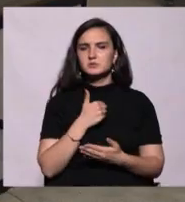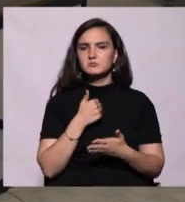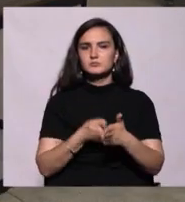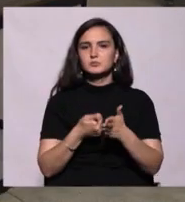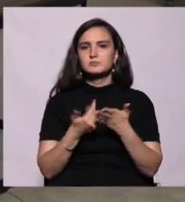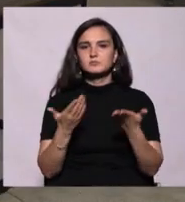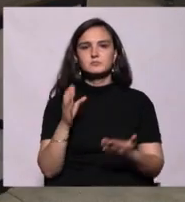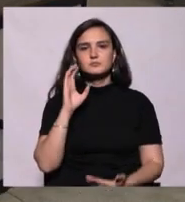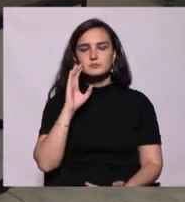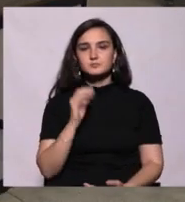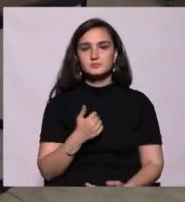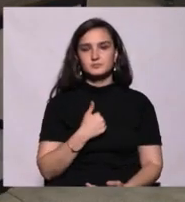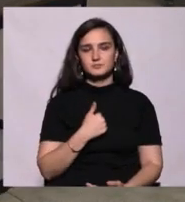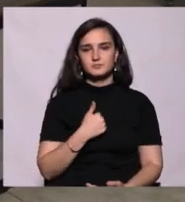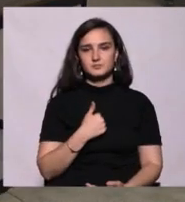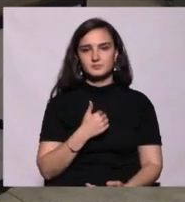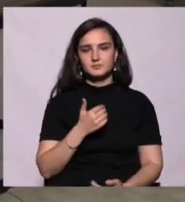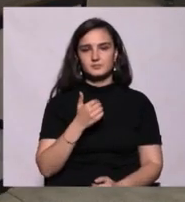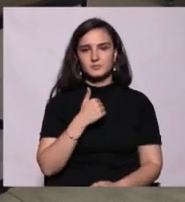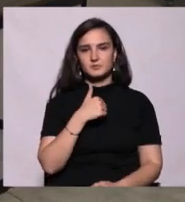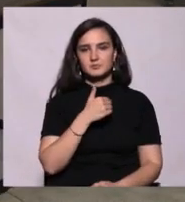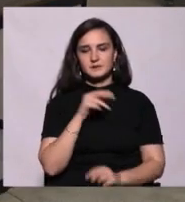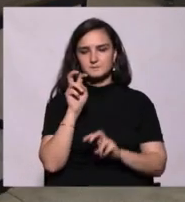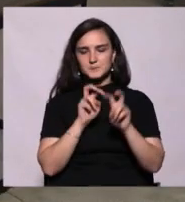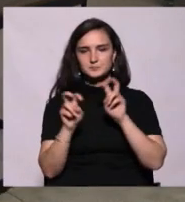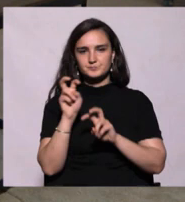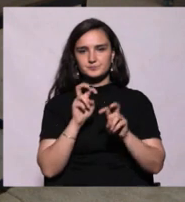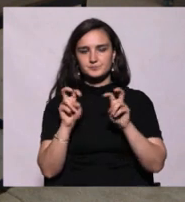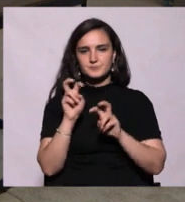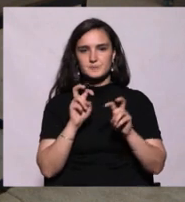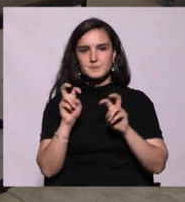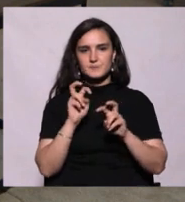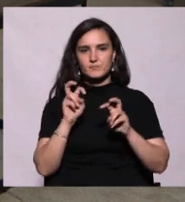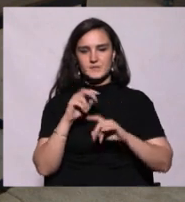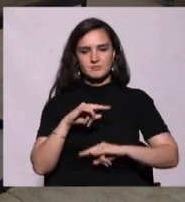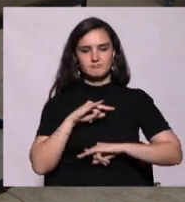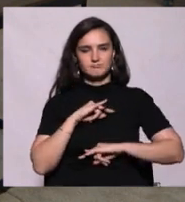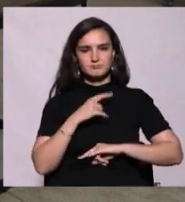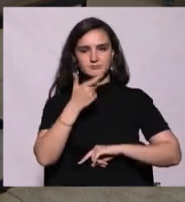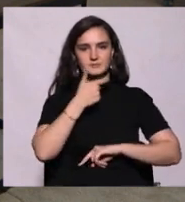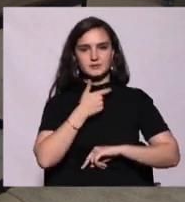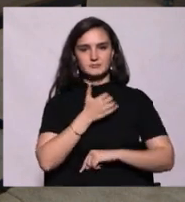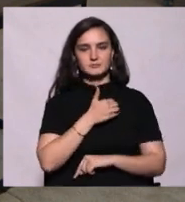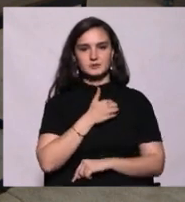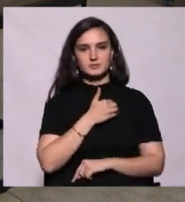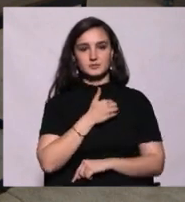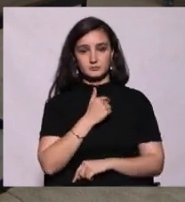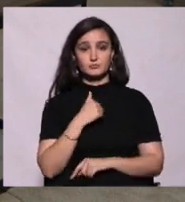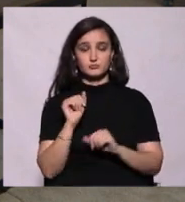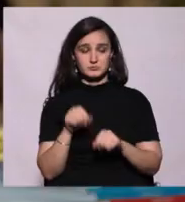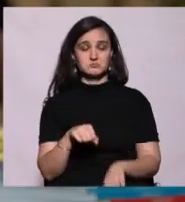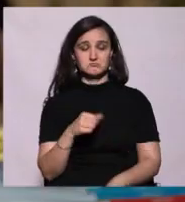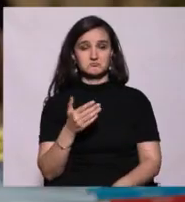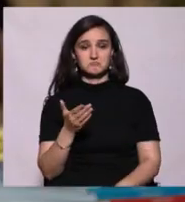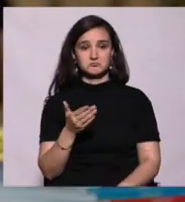today? Well, sir, I am looking for some formal clothes. Okay, let's see what we can do